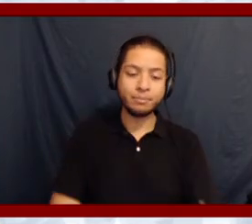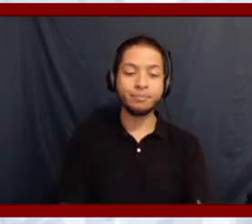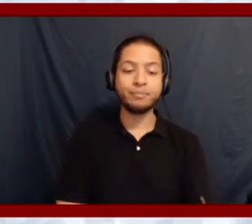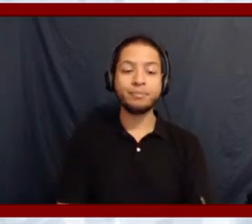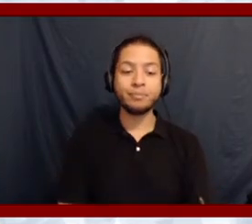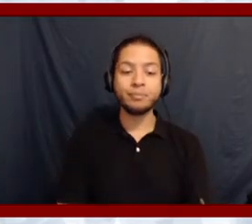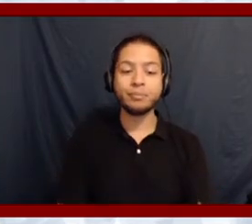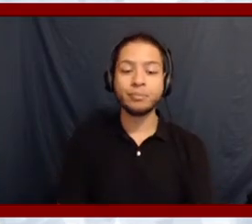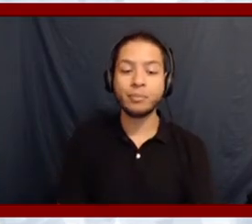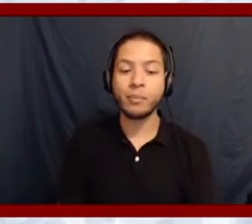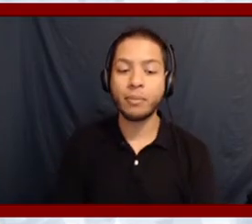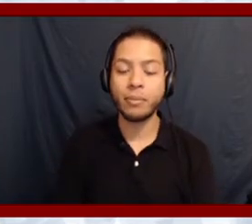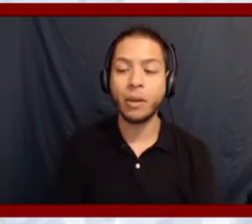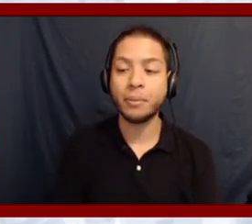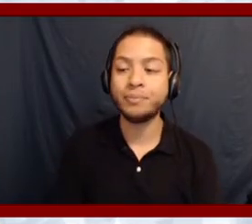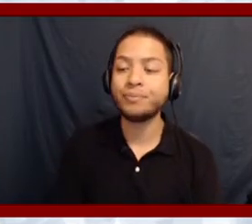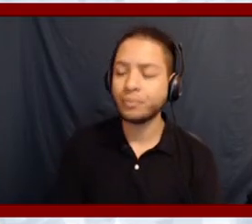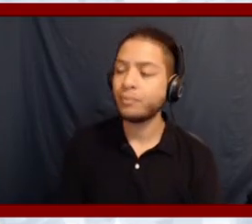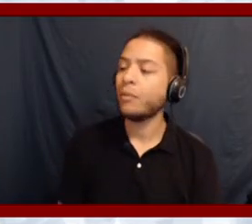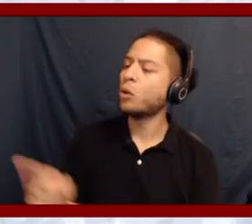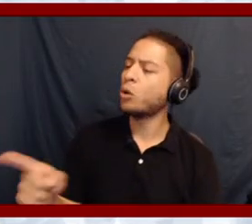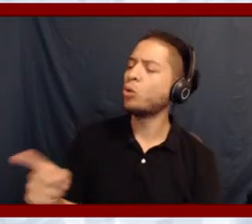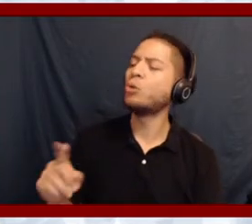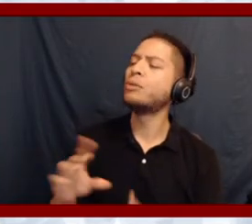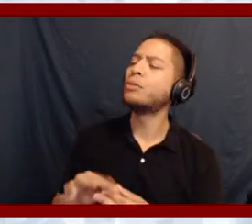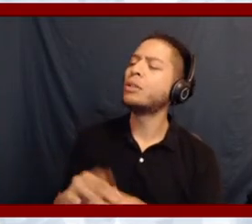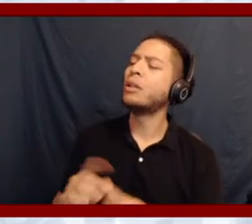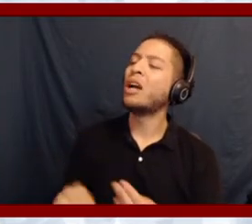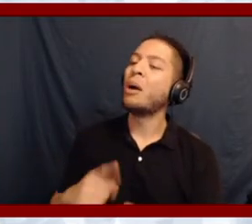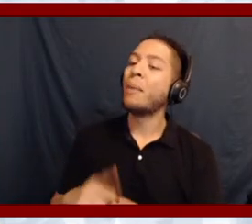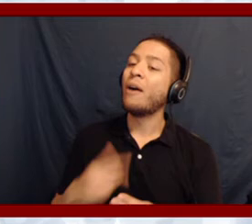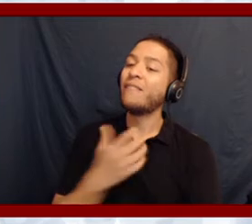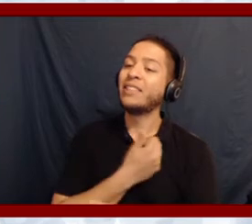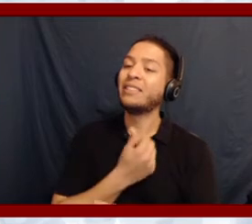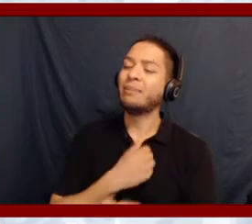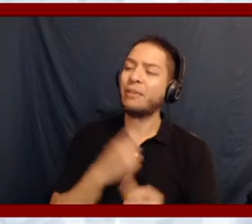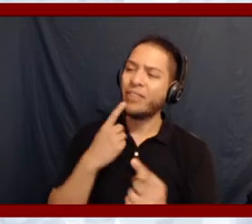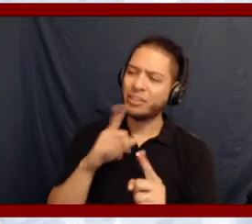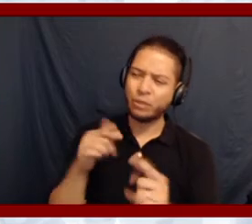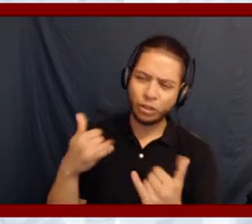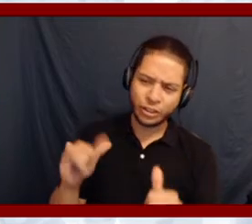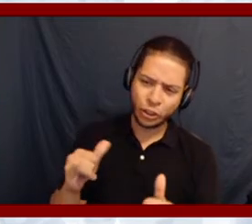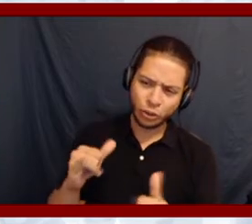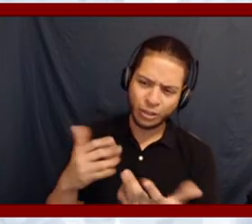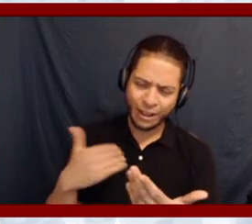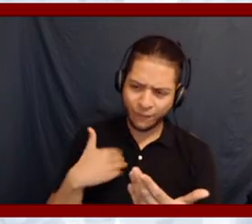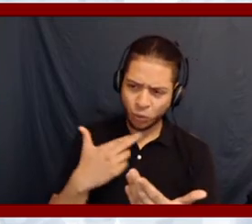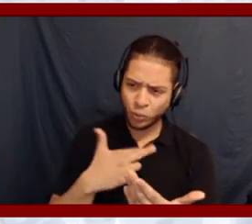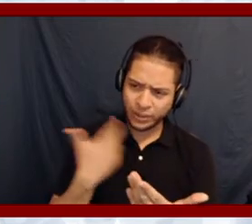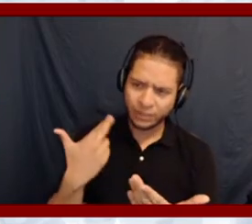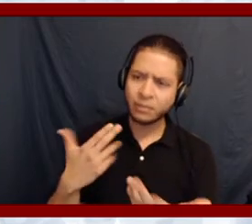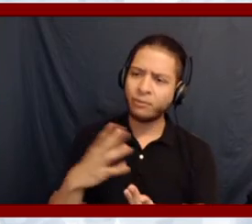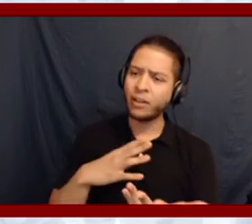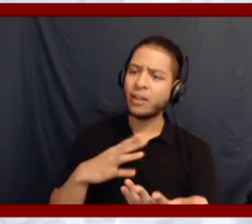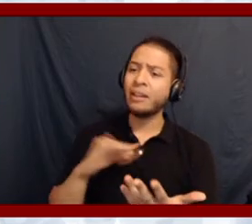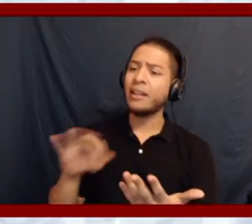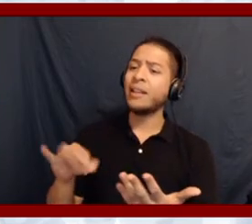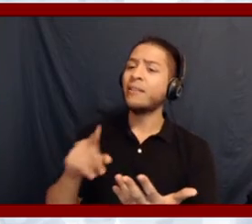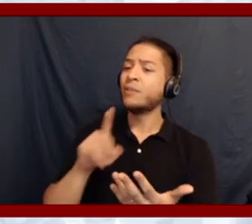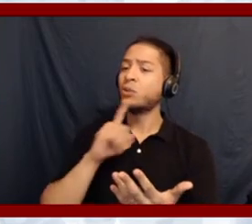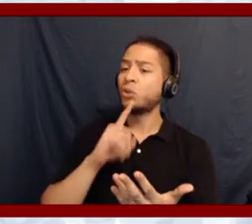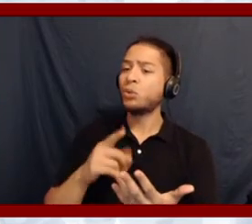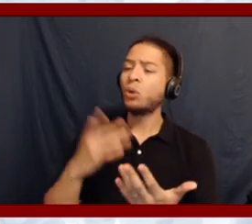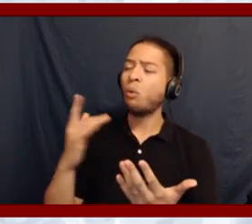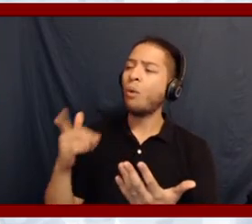being effective, but at the same time, there's still being some risk that remains. You know, if that's true, why are there restrictions on what